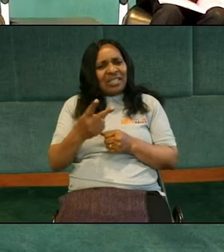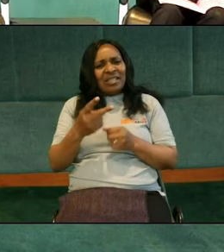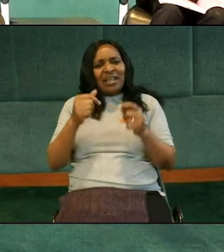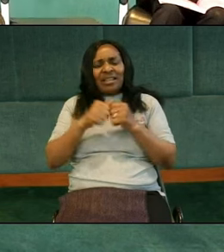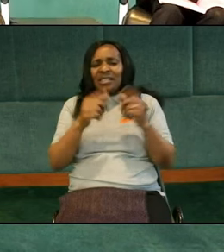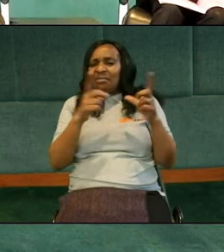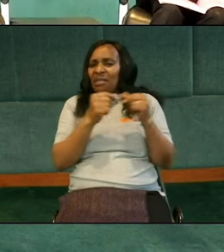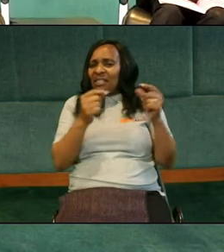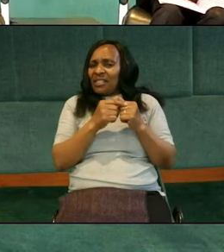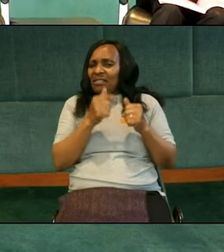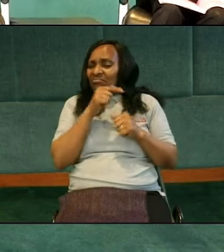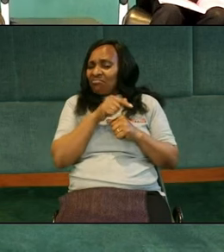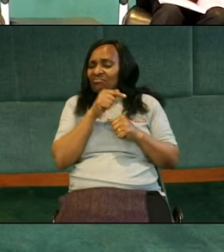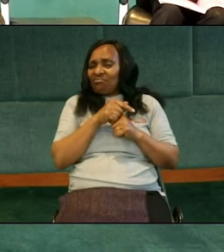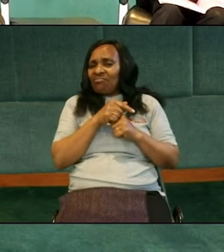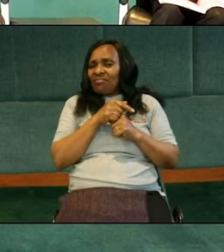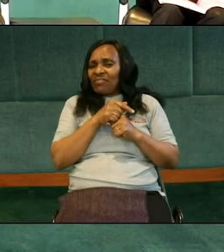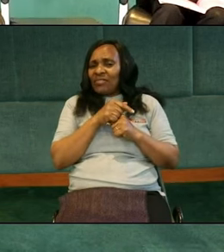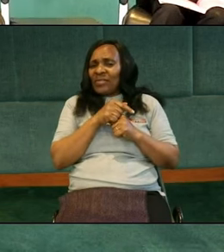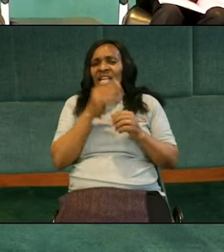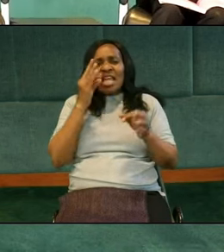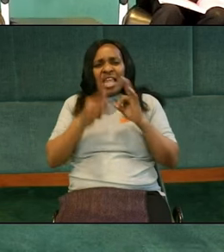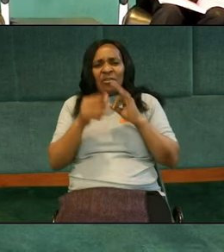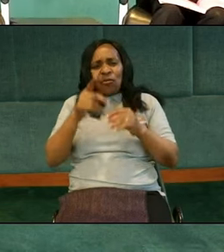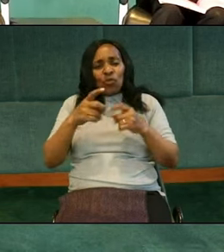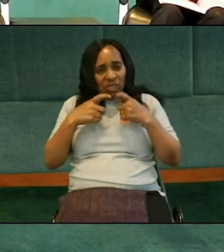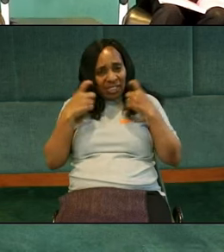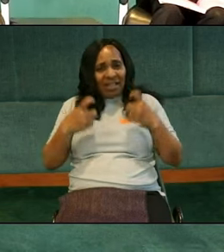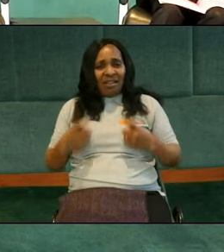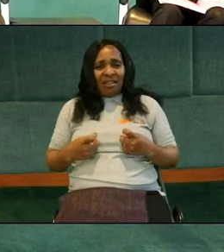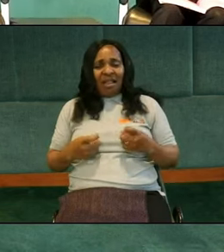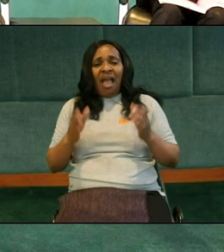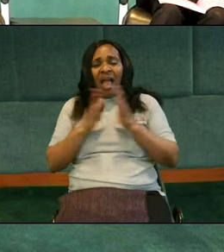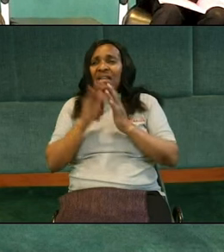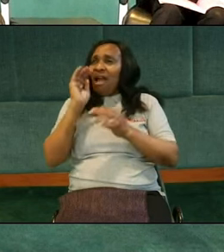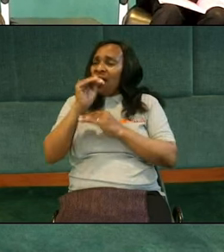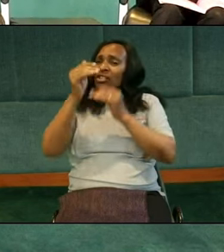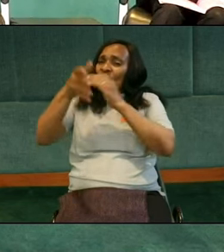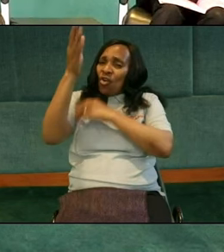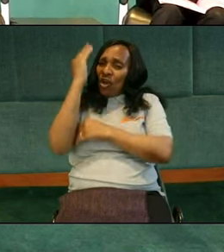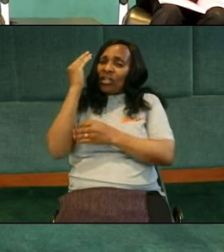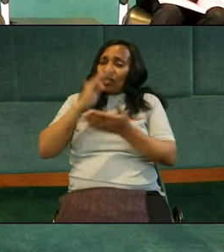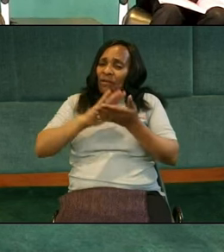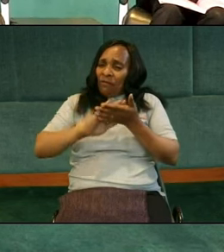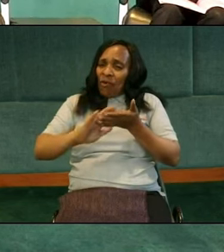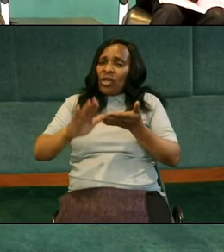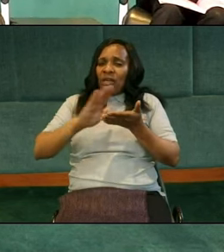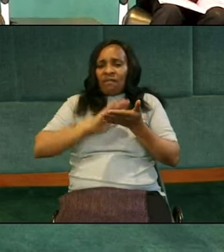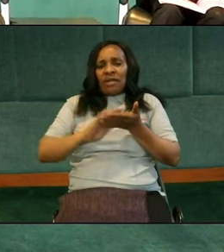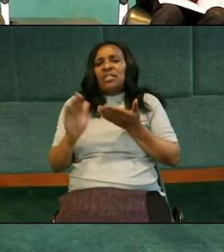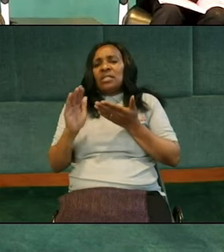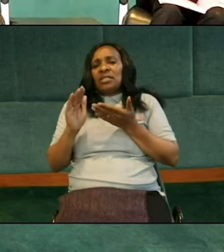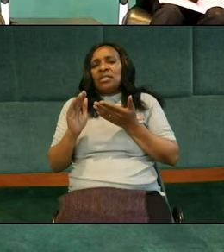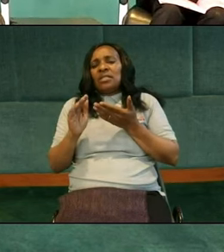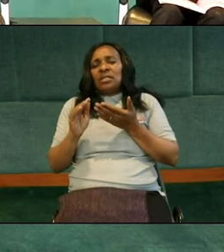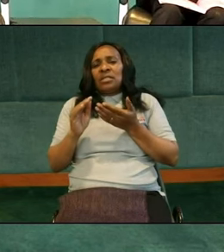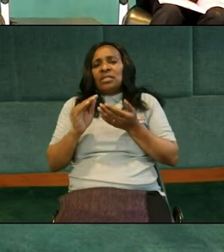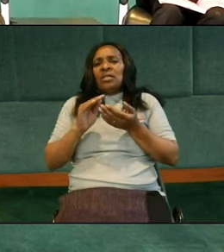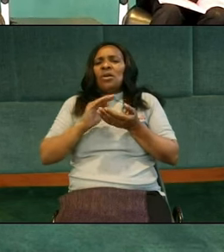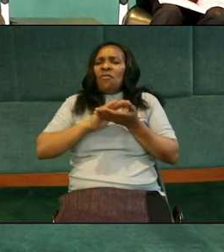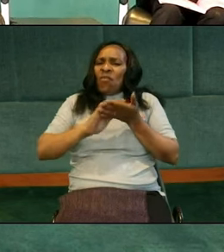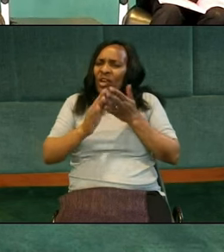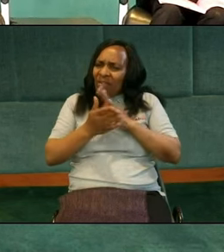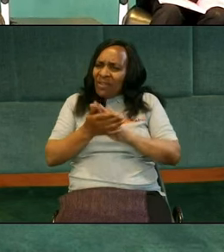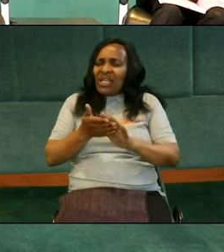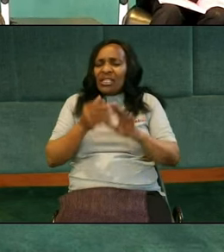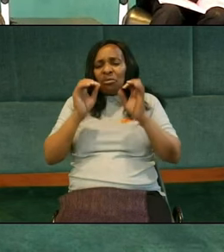passage that if you sin and ask God for forgiveness and you repent sincerely,